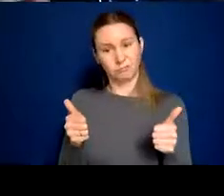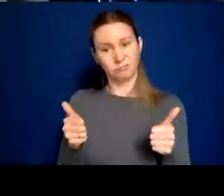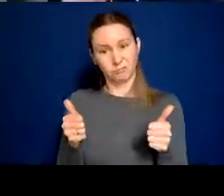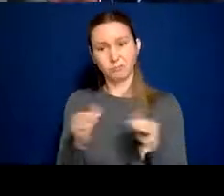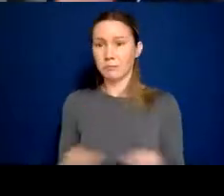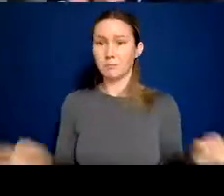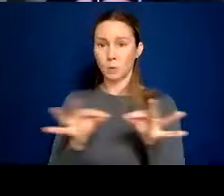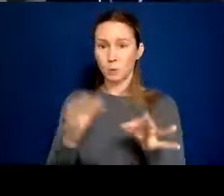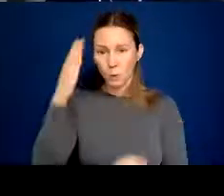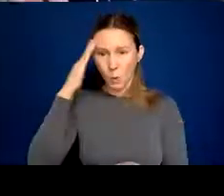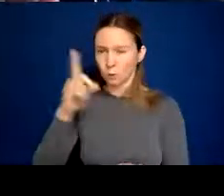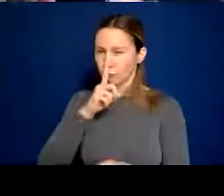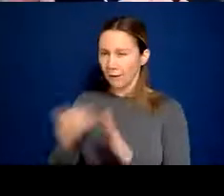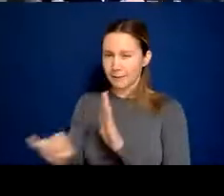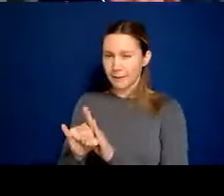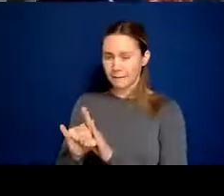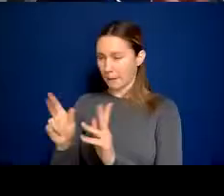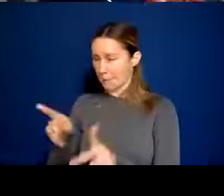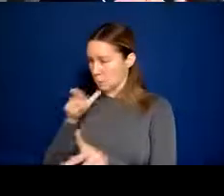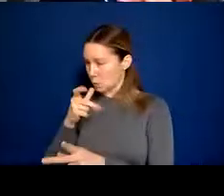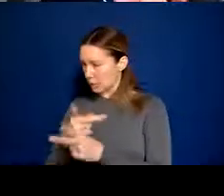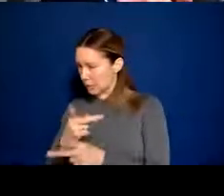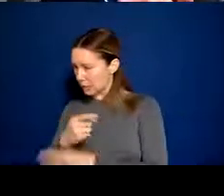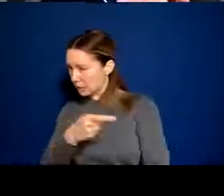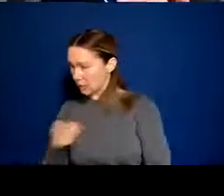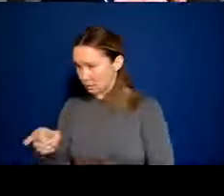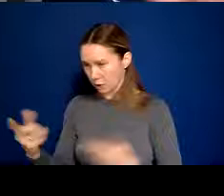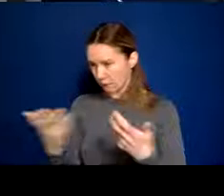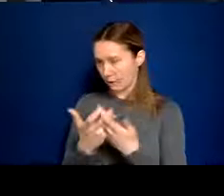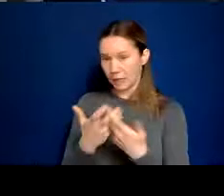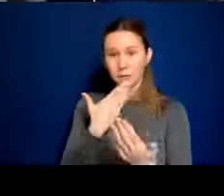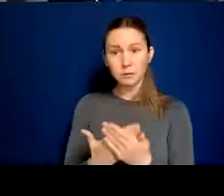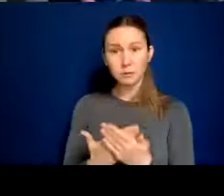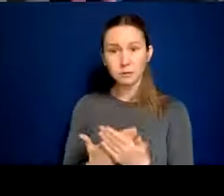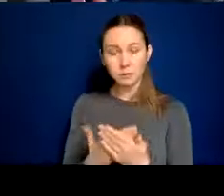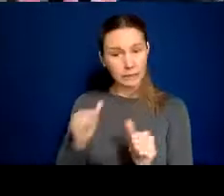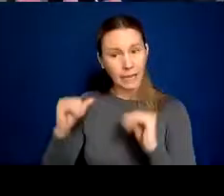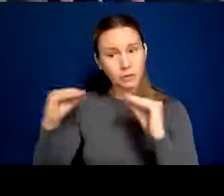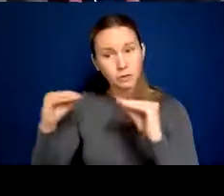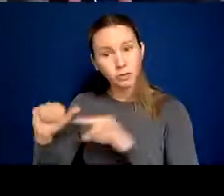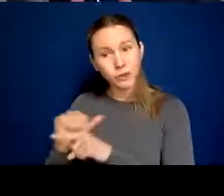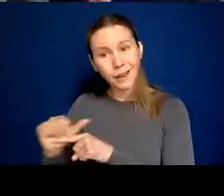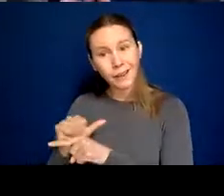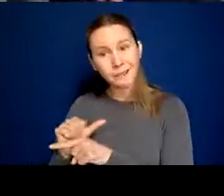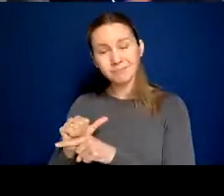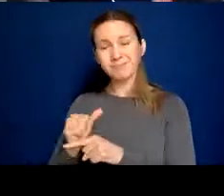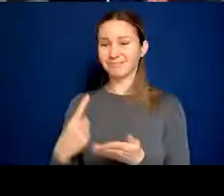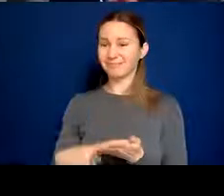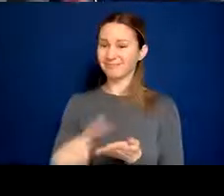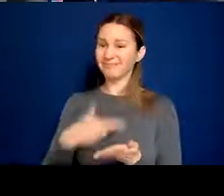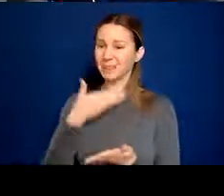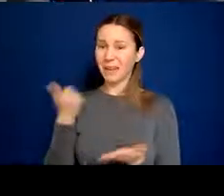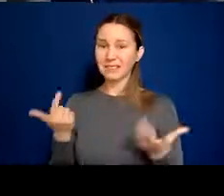to identify these caregivers and see if they can be trained, or sometimes the best intervention is really